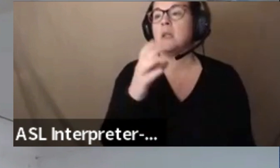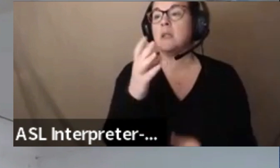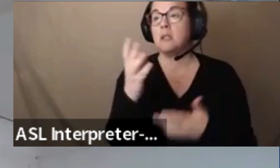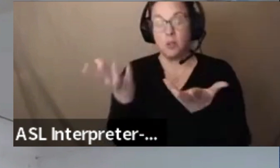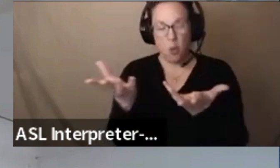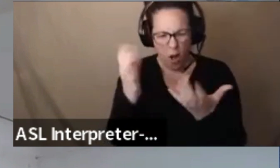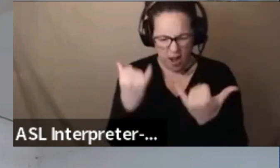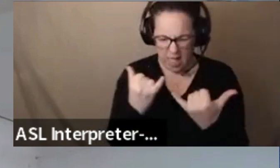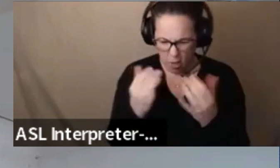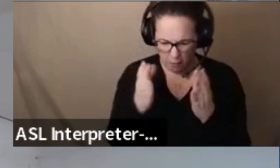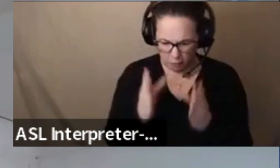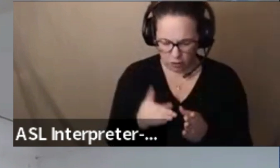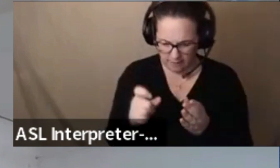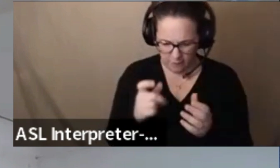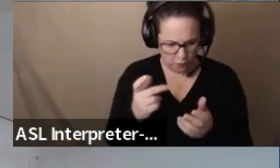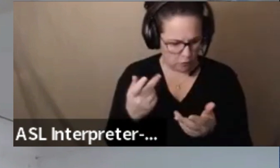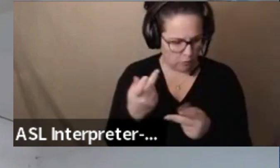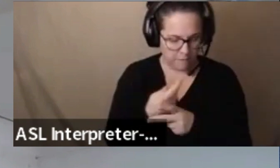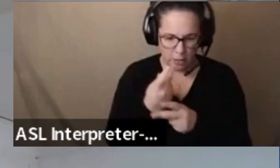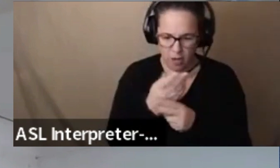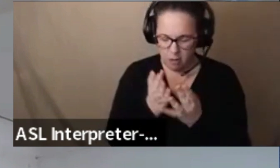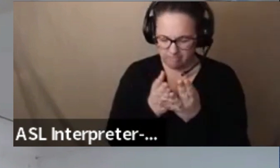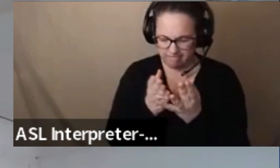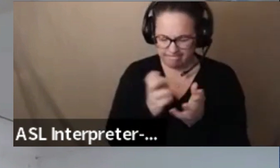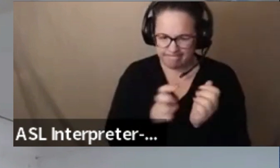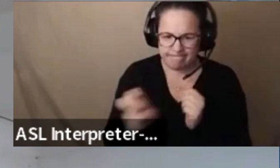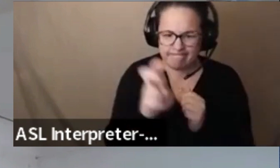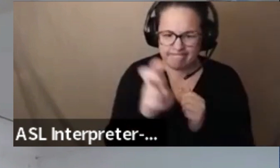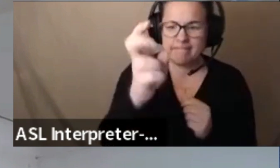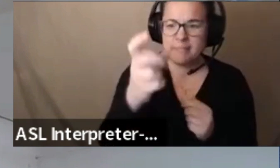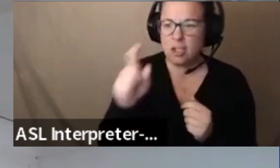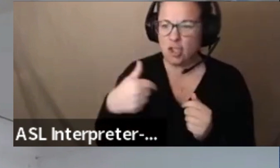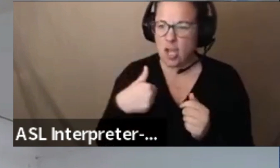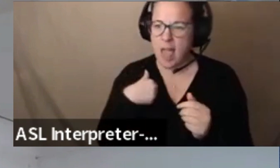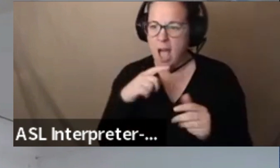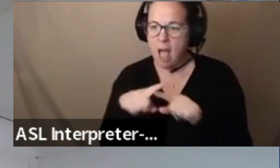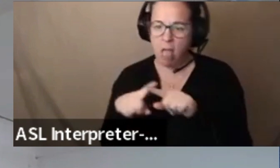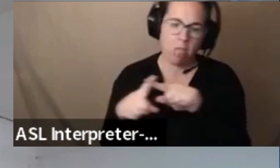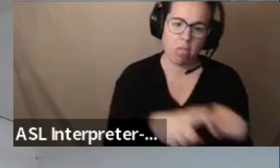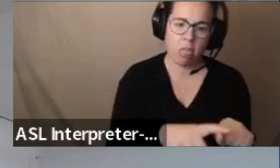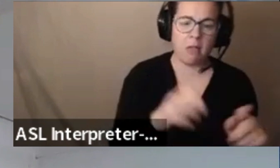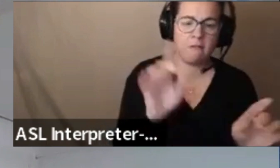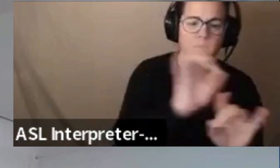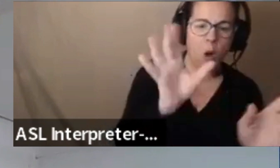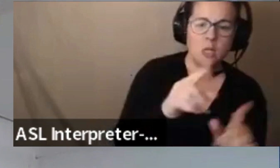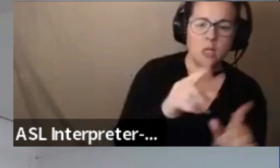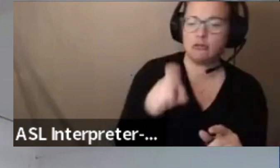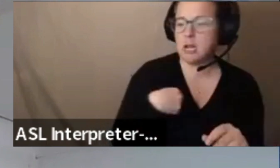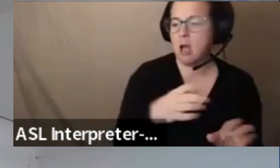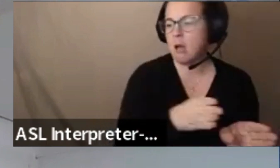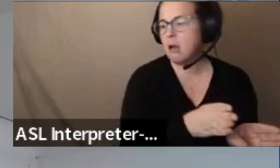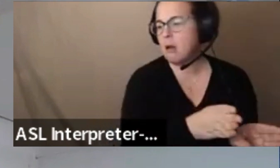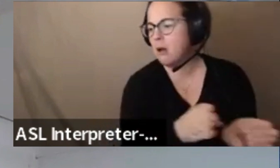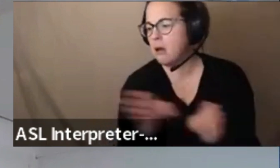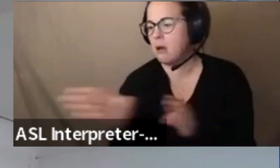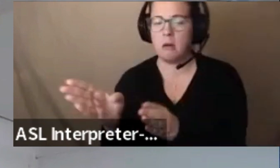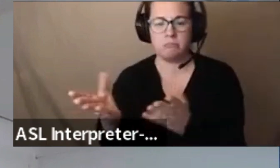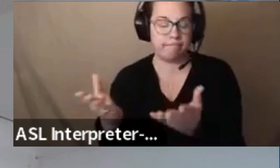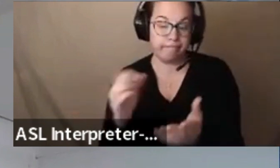of deciding whether to be a violent person or not, and under what circumstances violence is